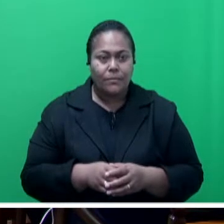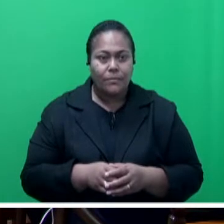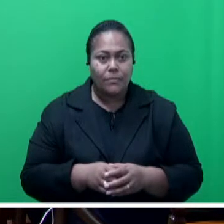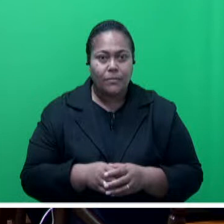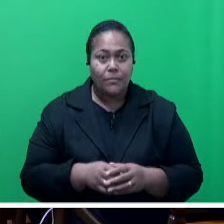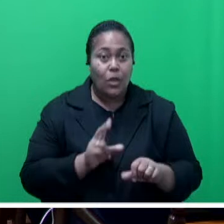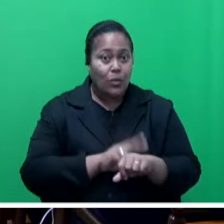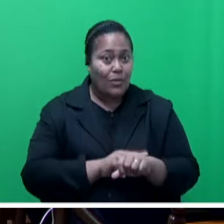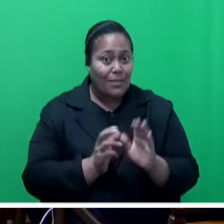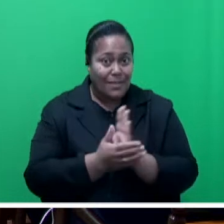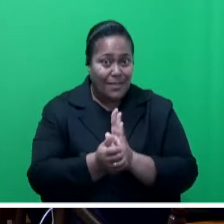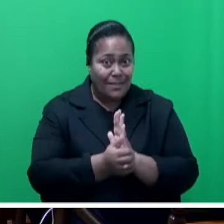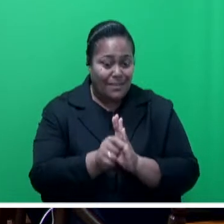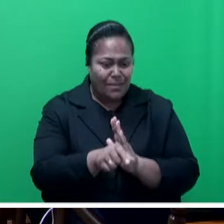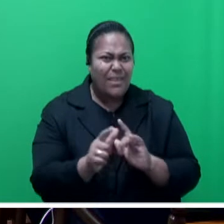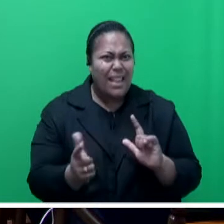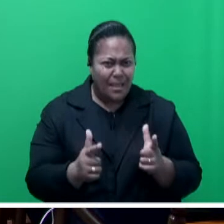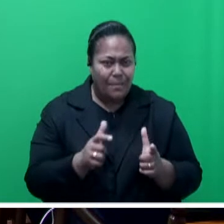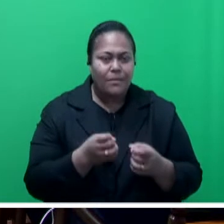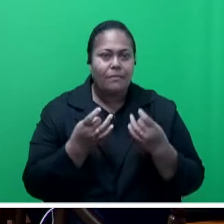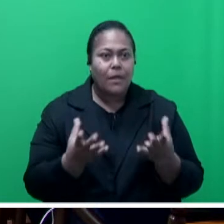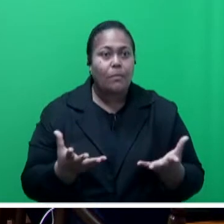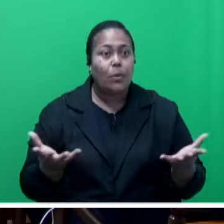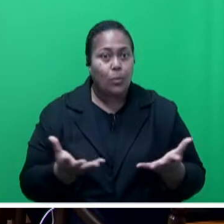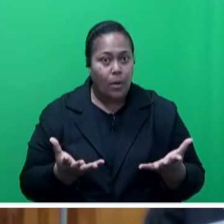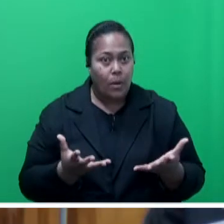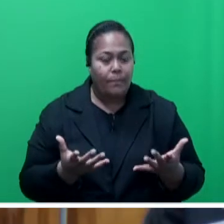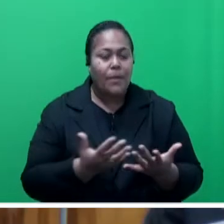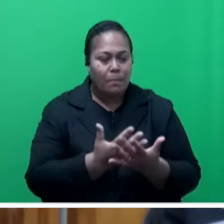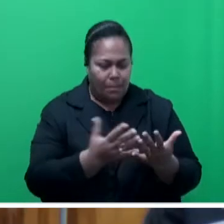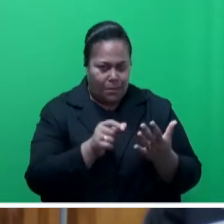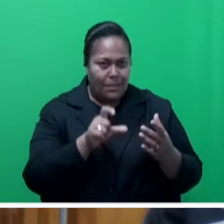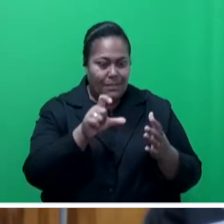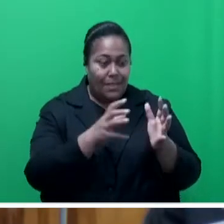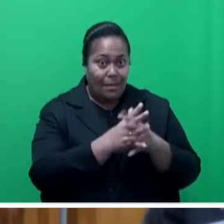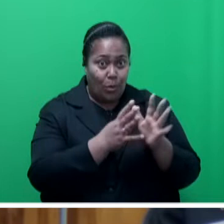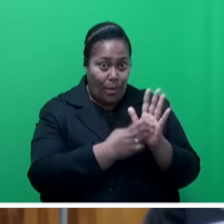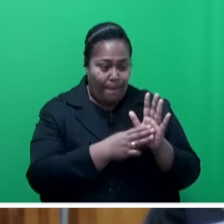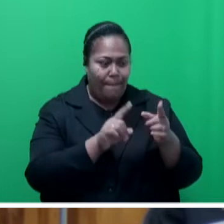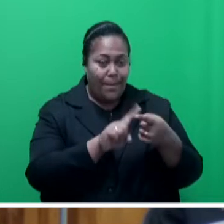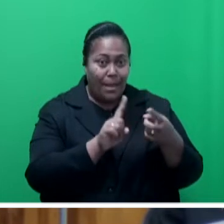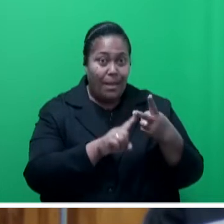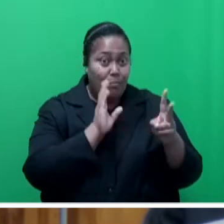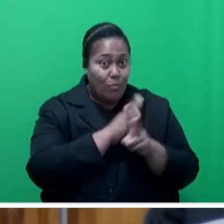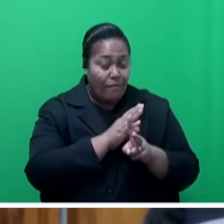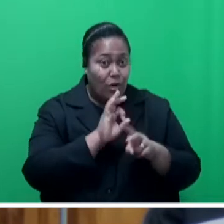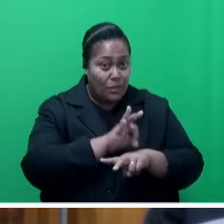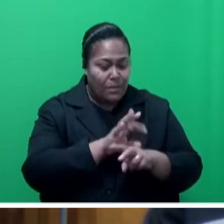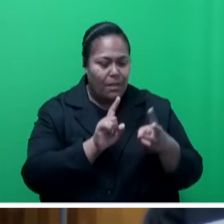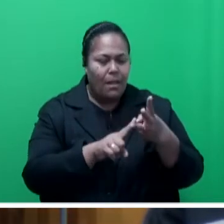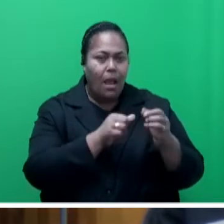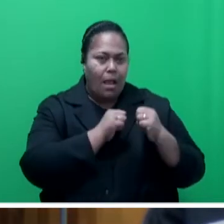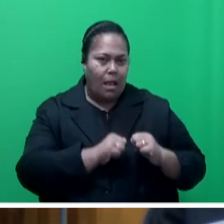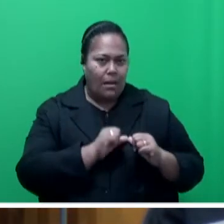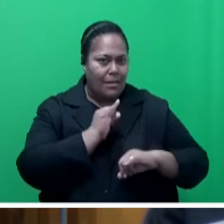cardiology services such as Cath Lab is available, and those are at the public system, at Oceania, and also at the Heart International. So